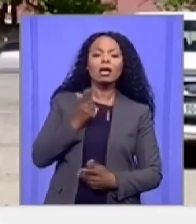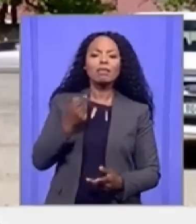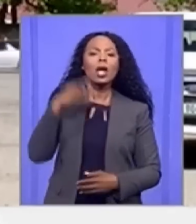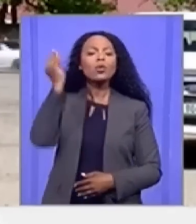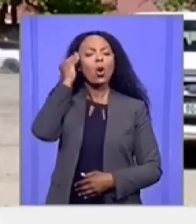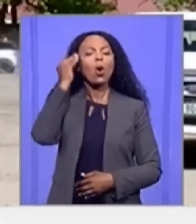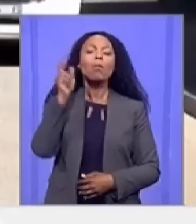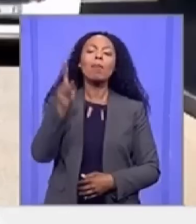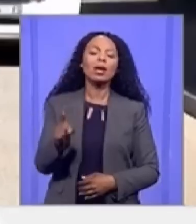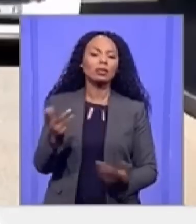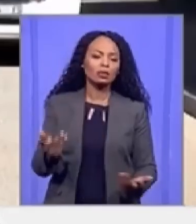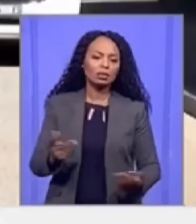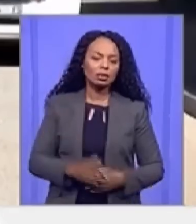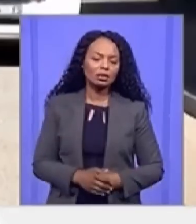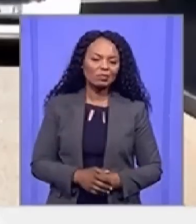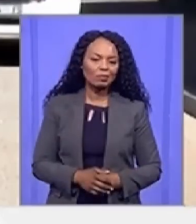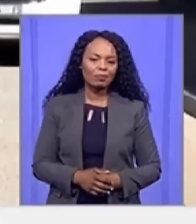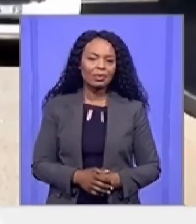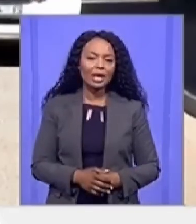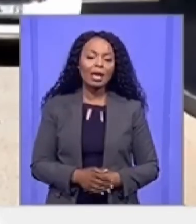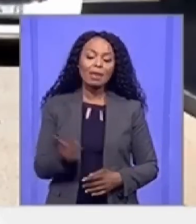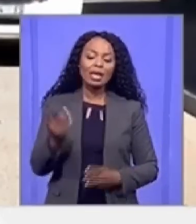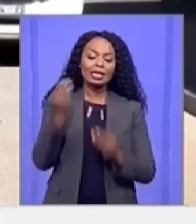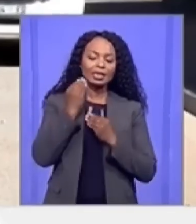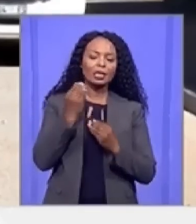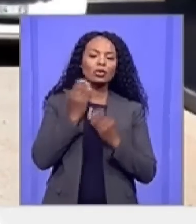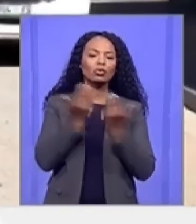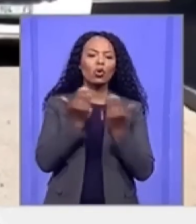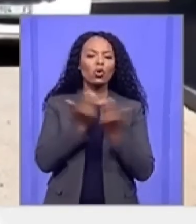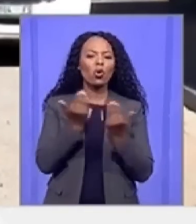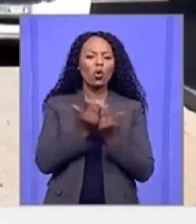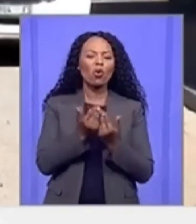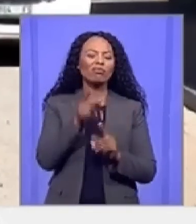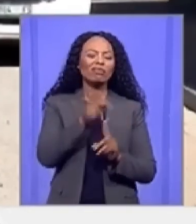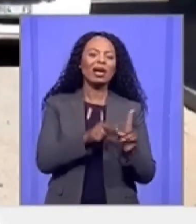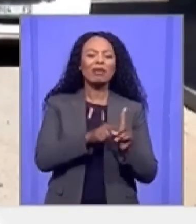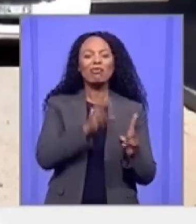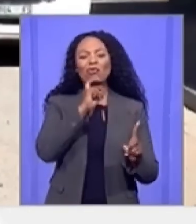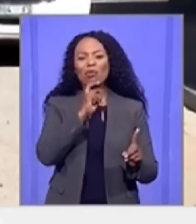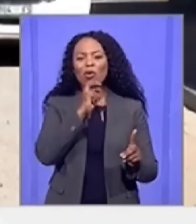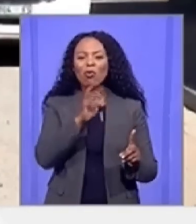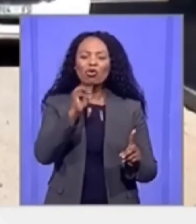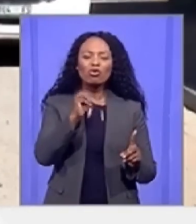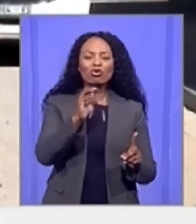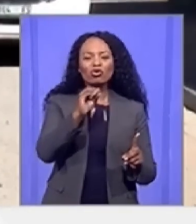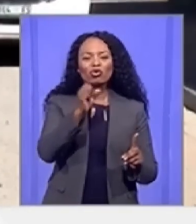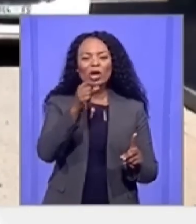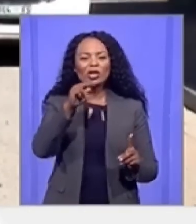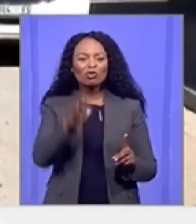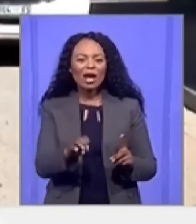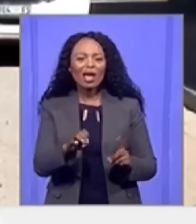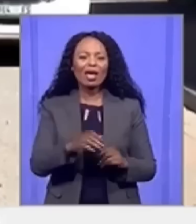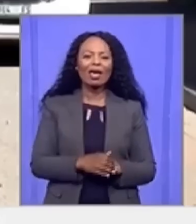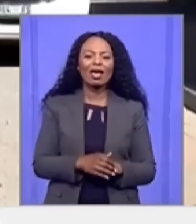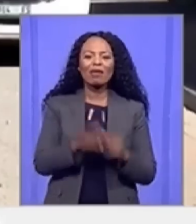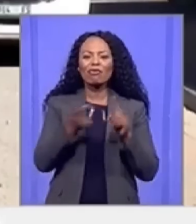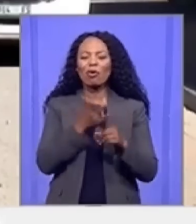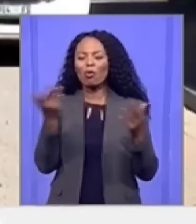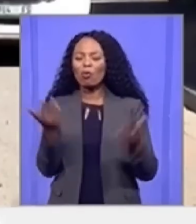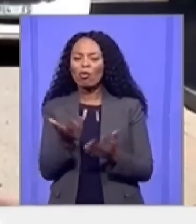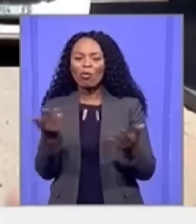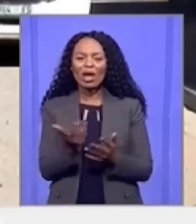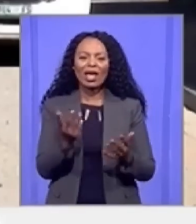ka yona ke ne ke di rutwa sekolong ke a di tseba tsa bo moshweshwe ile ha ka di le beola ramonaheng